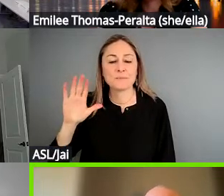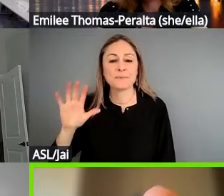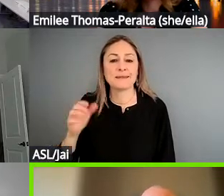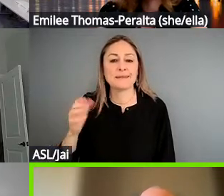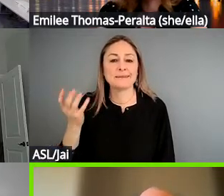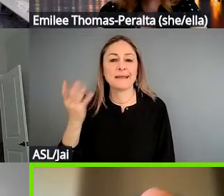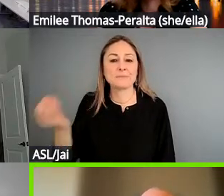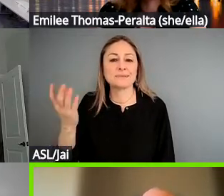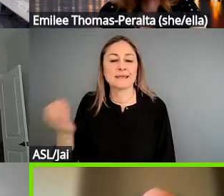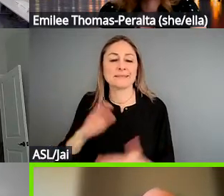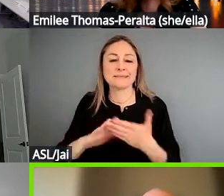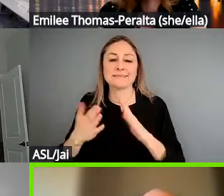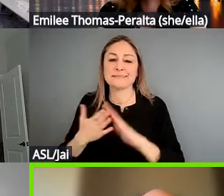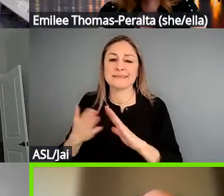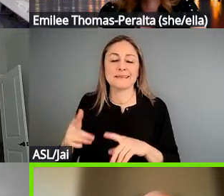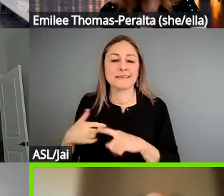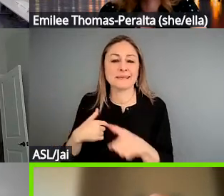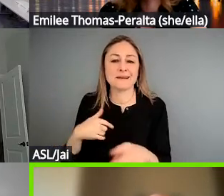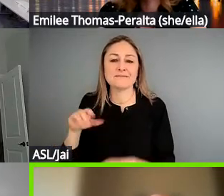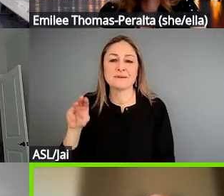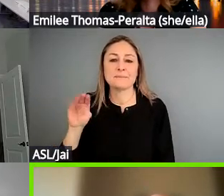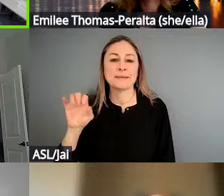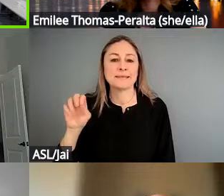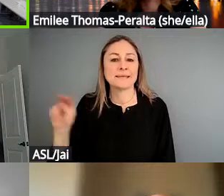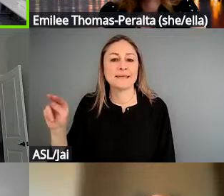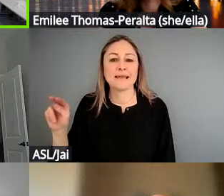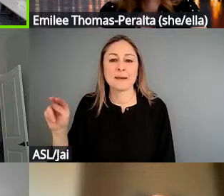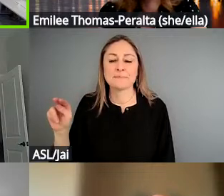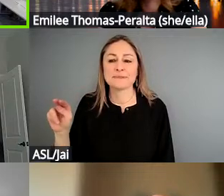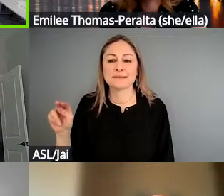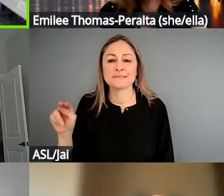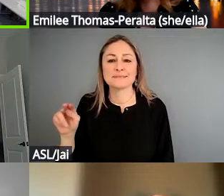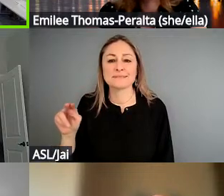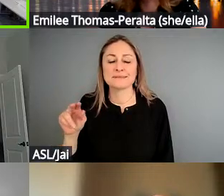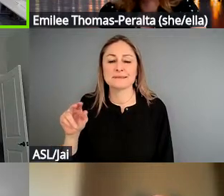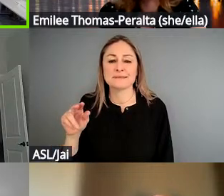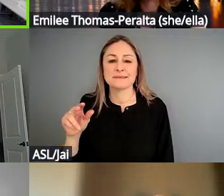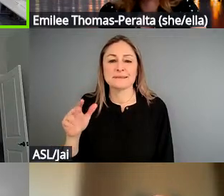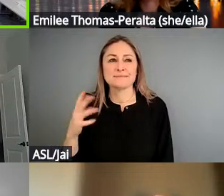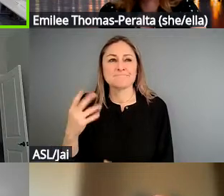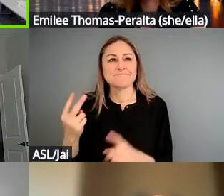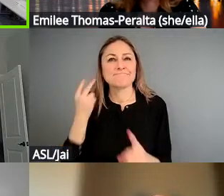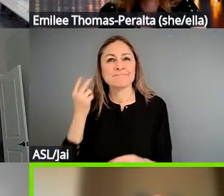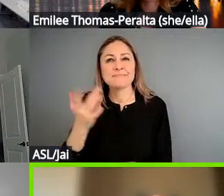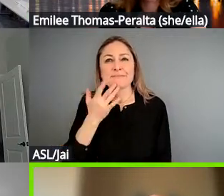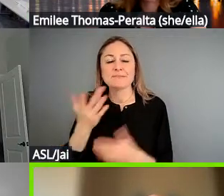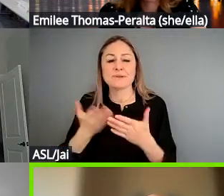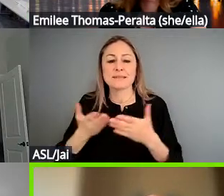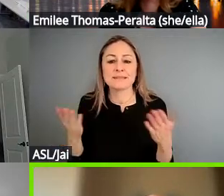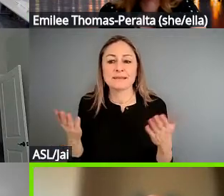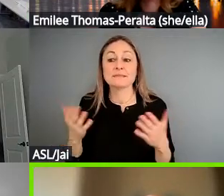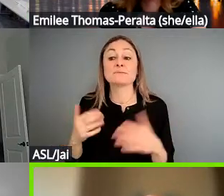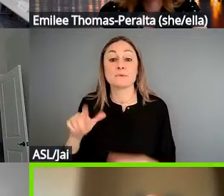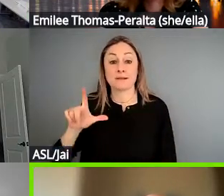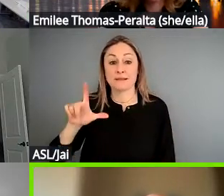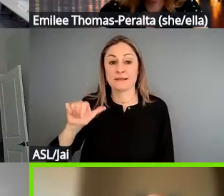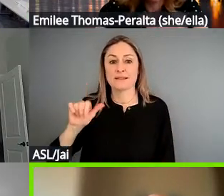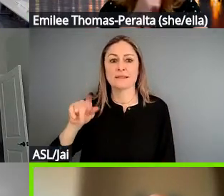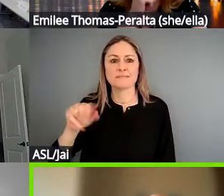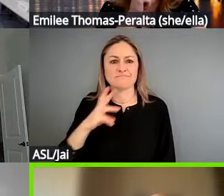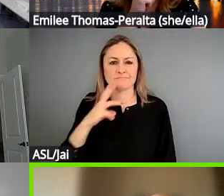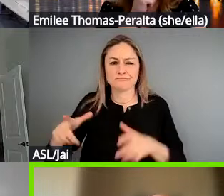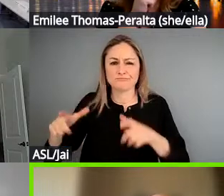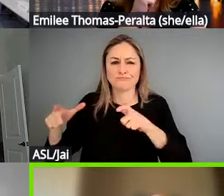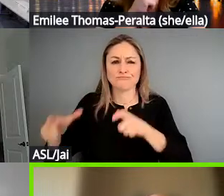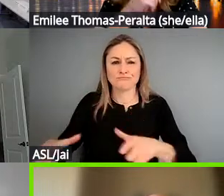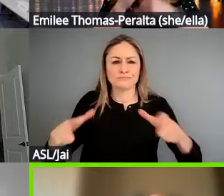of Minneapolis, Minnesota, and I think my favorite things were The lakes, there were lakes everywhere. We spent lots of